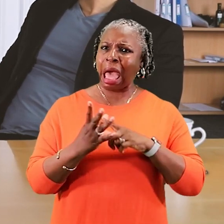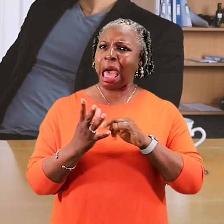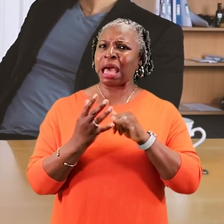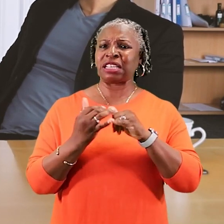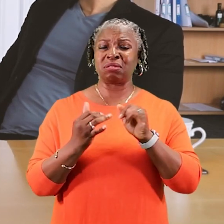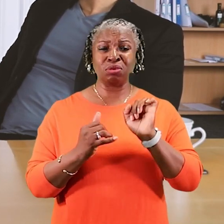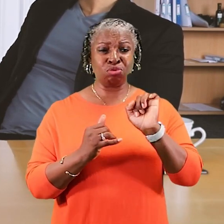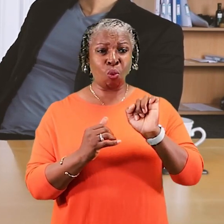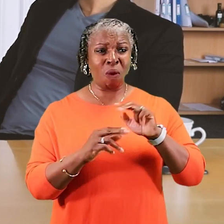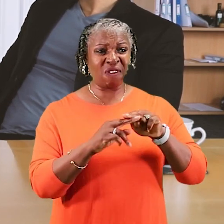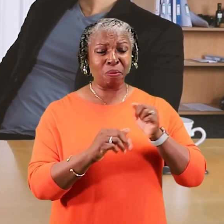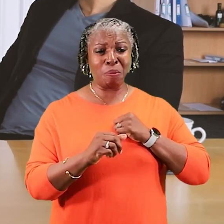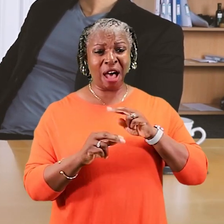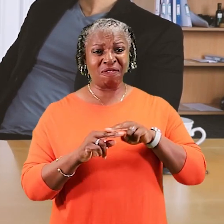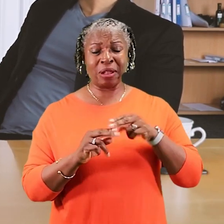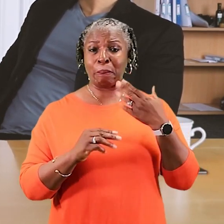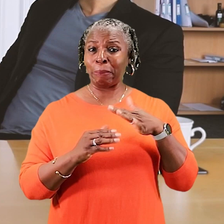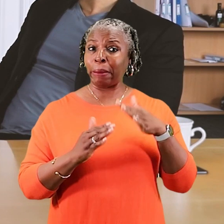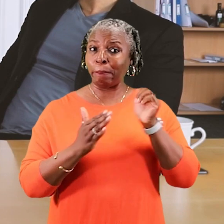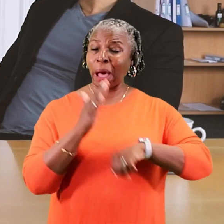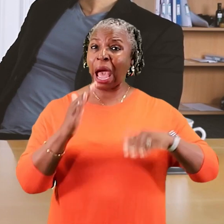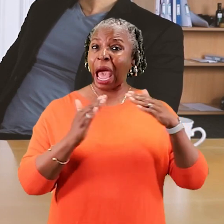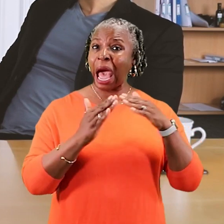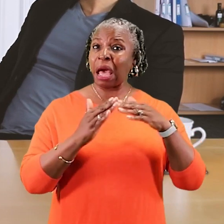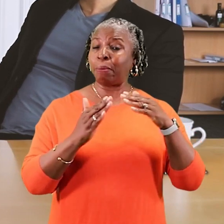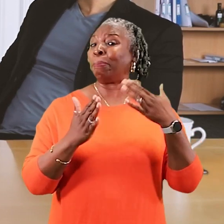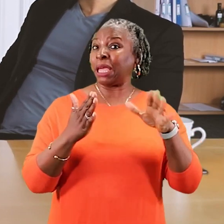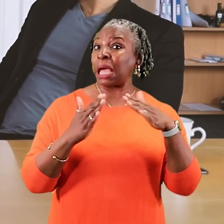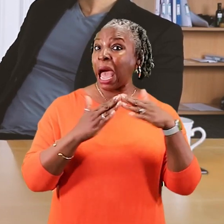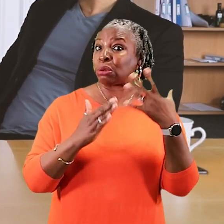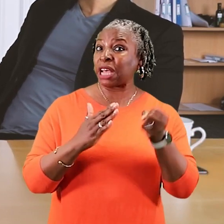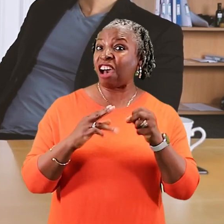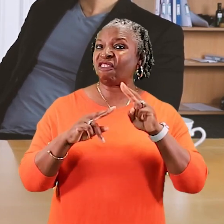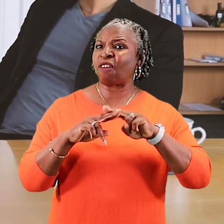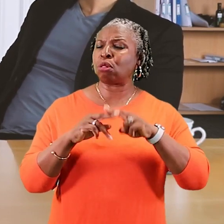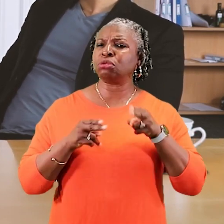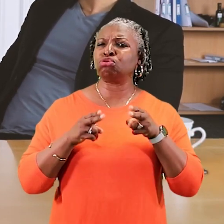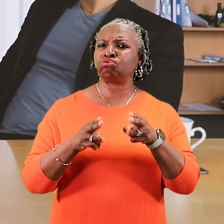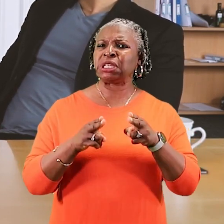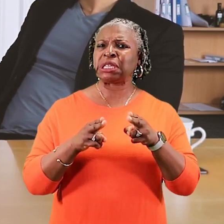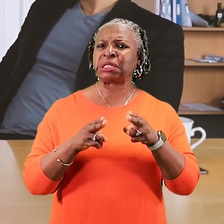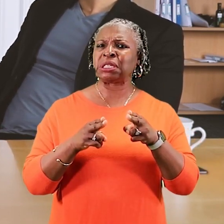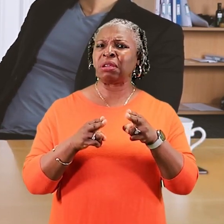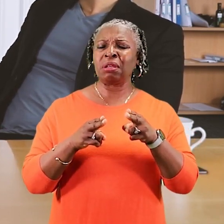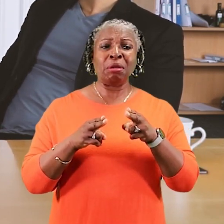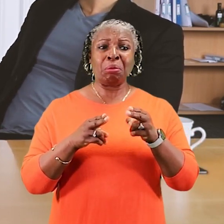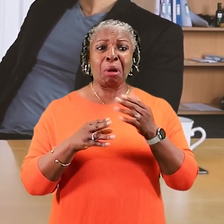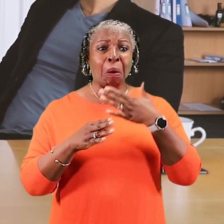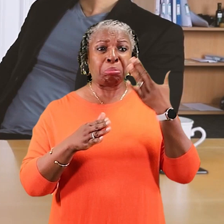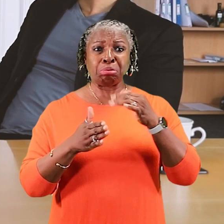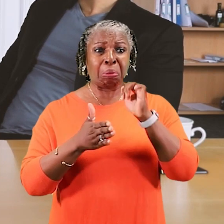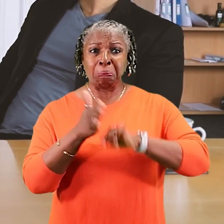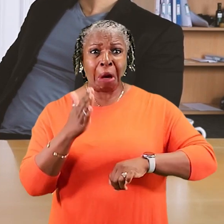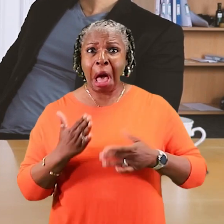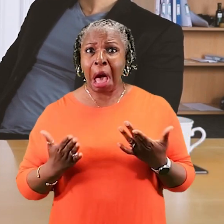think some of your relatives, I know my relatives, had houses on Falkner Street and they were compulsory purchased, and we've got no